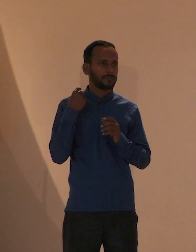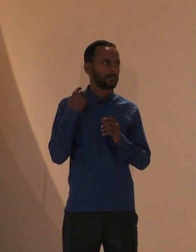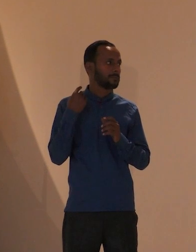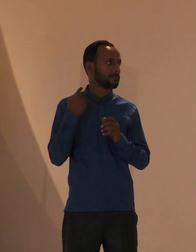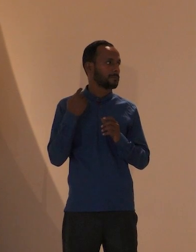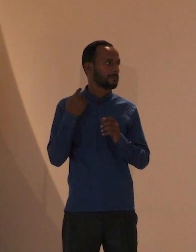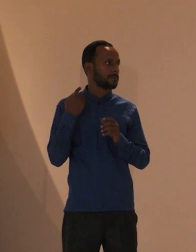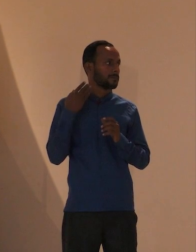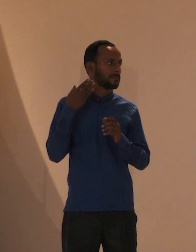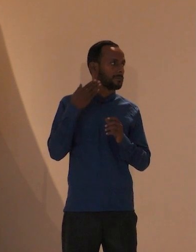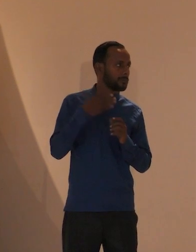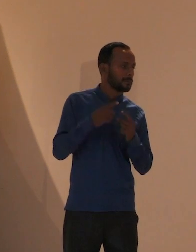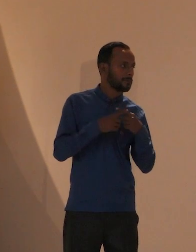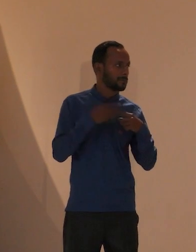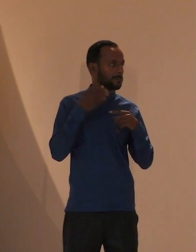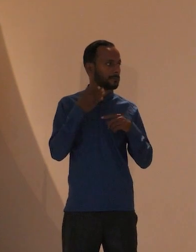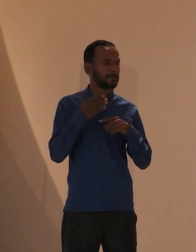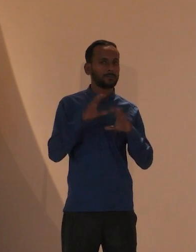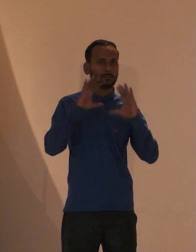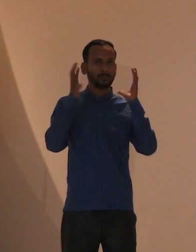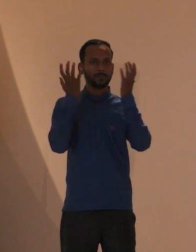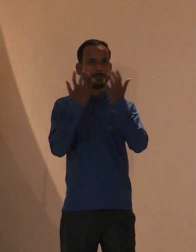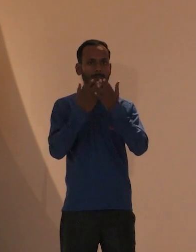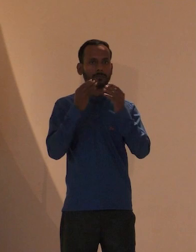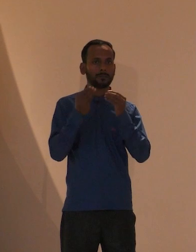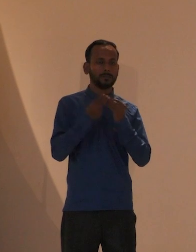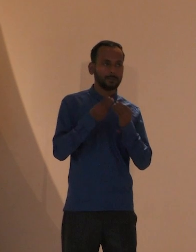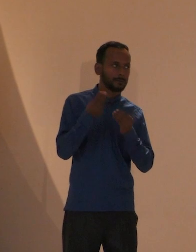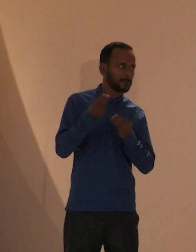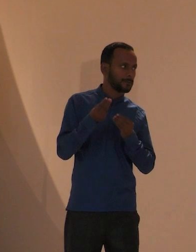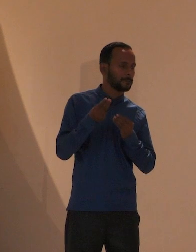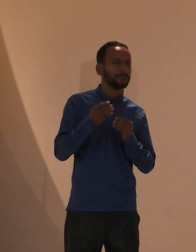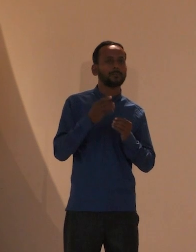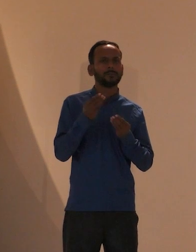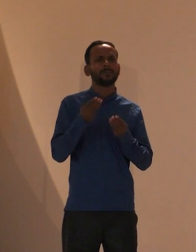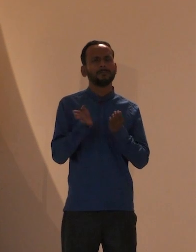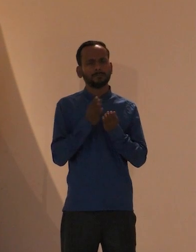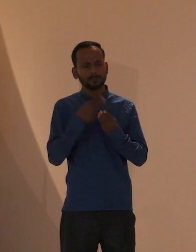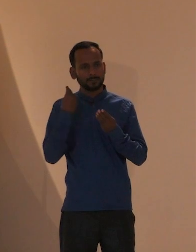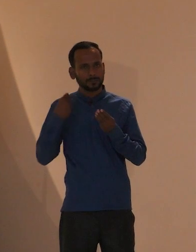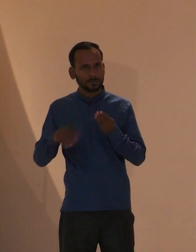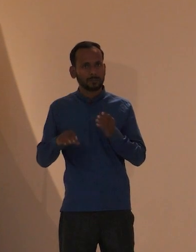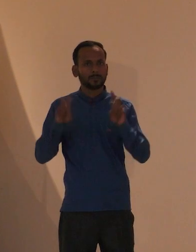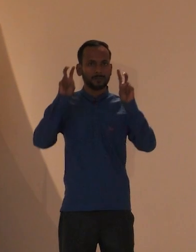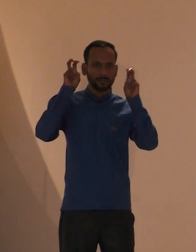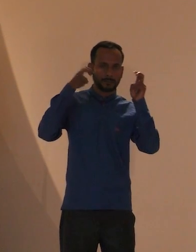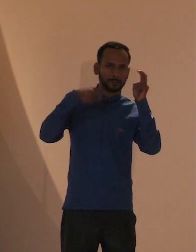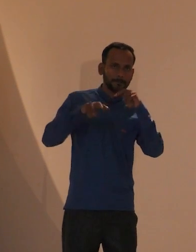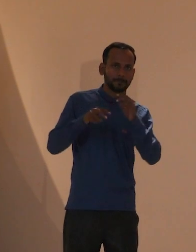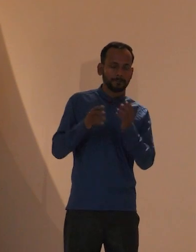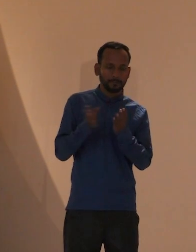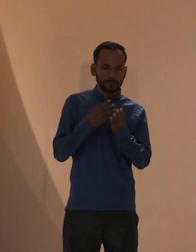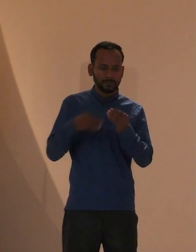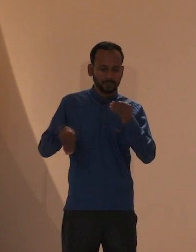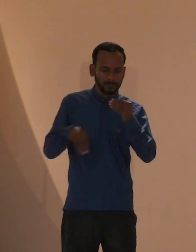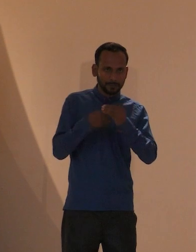Jesus, Savior of the world, and some of the paint was lost. The objective here was not to retouch